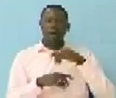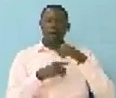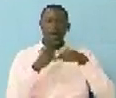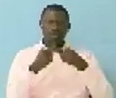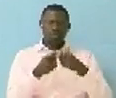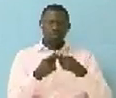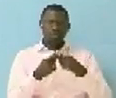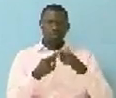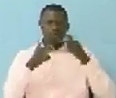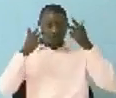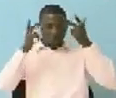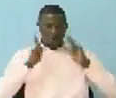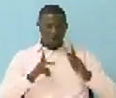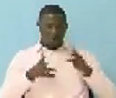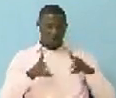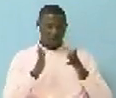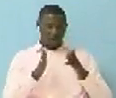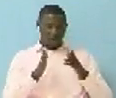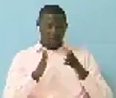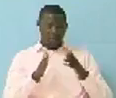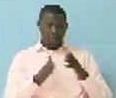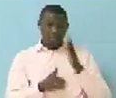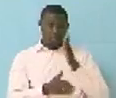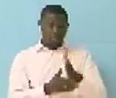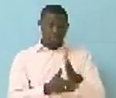as to the lawfulness of the process?